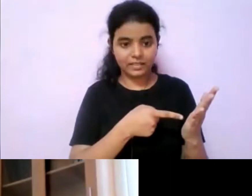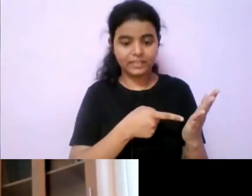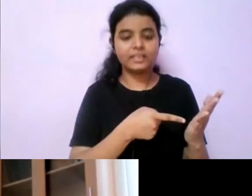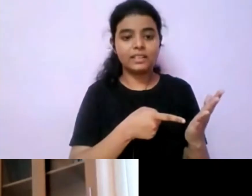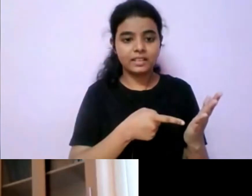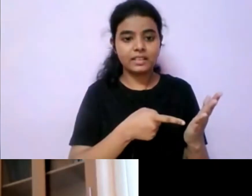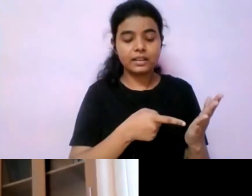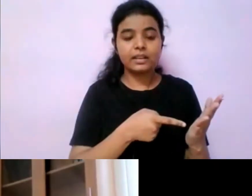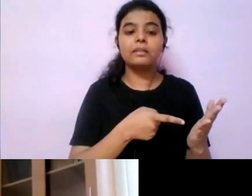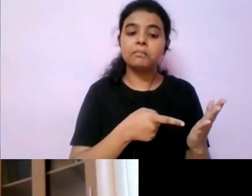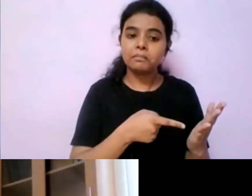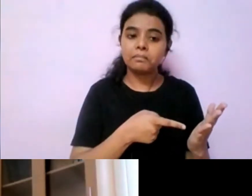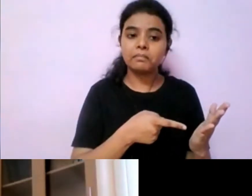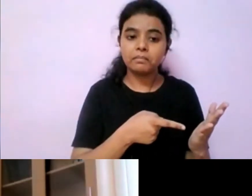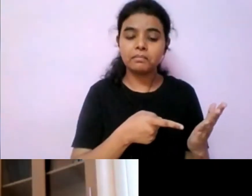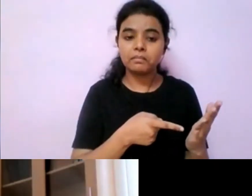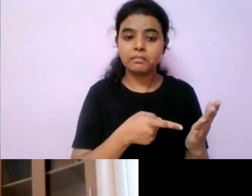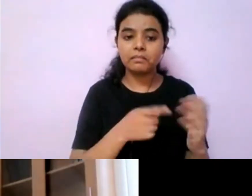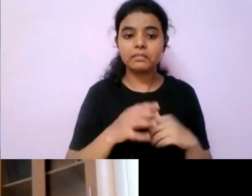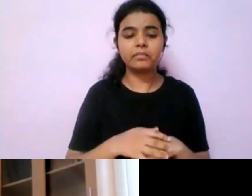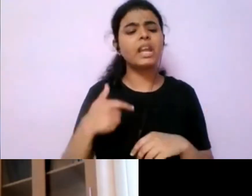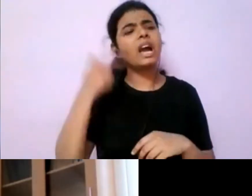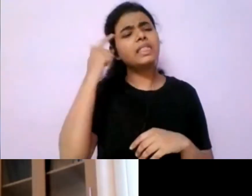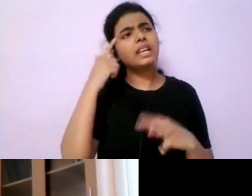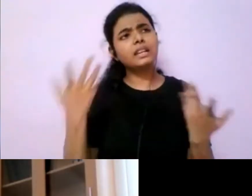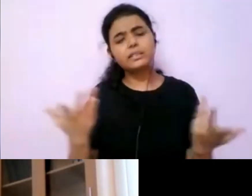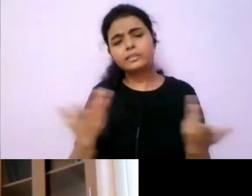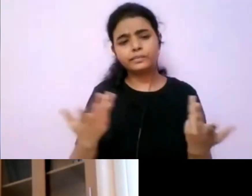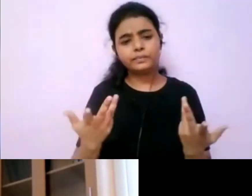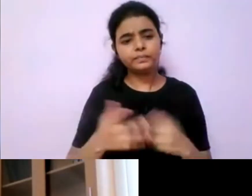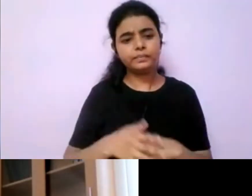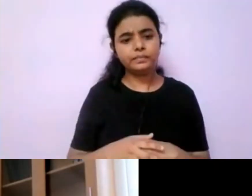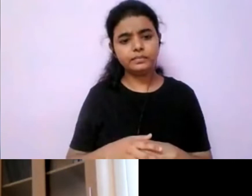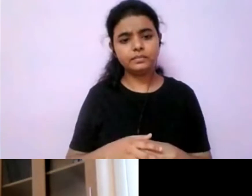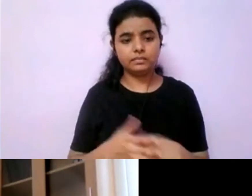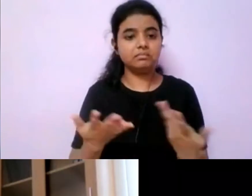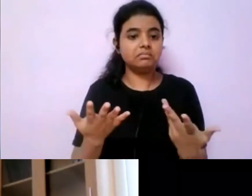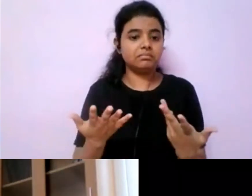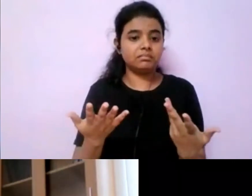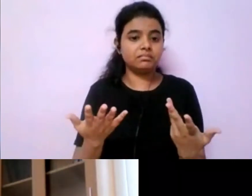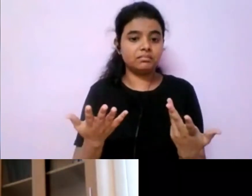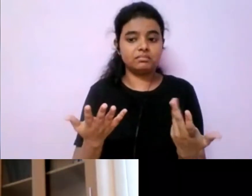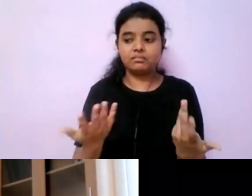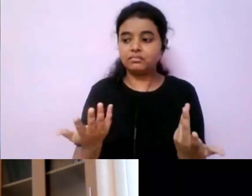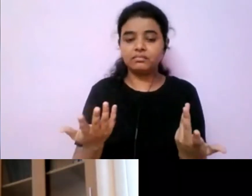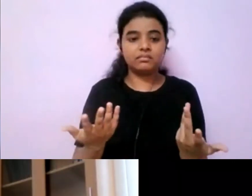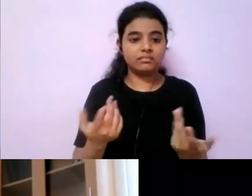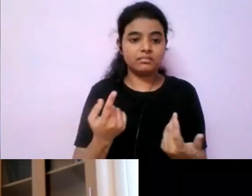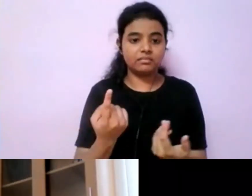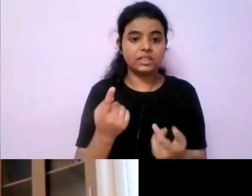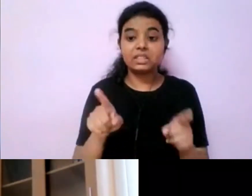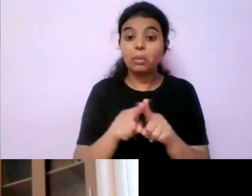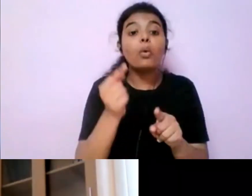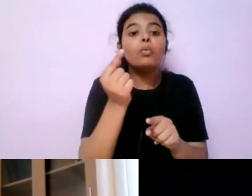it provides it gives us one, I think it's a really important thing, and we should be looking at, but it is but one element